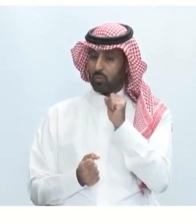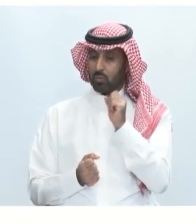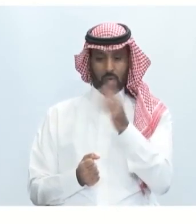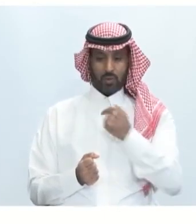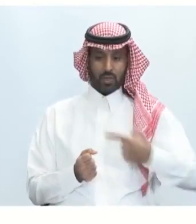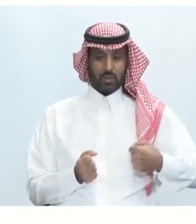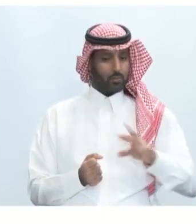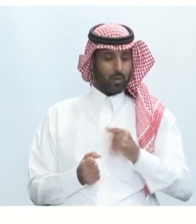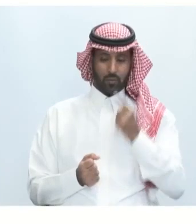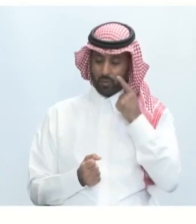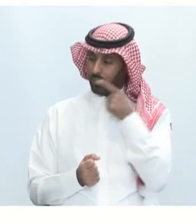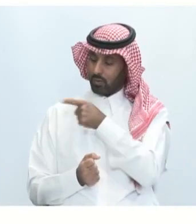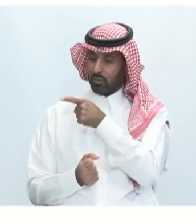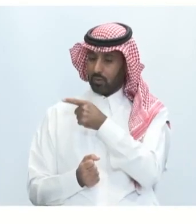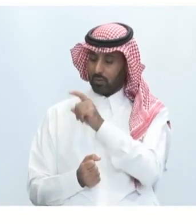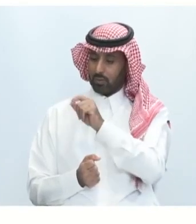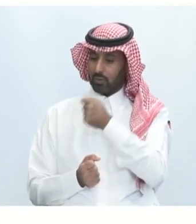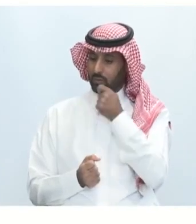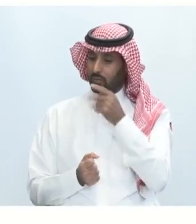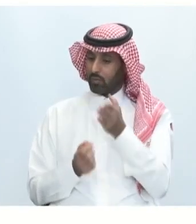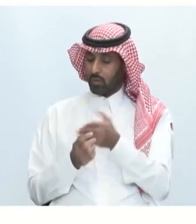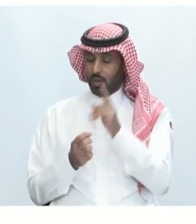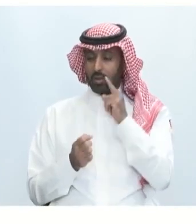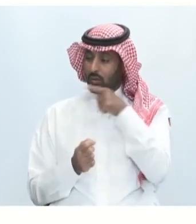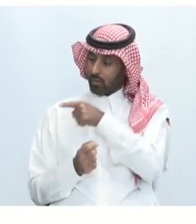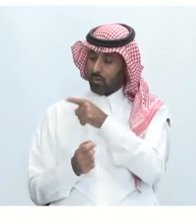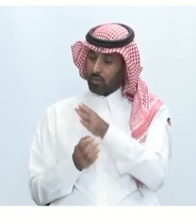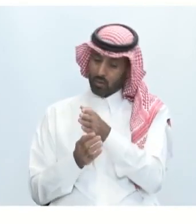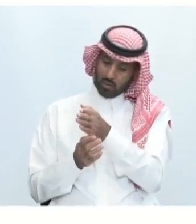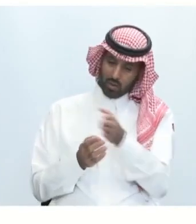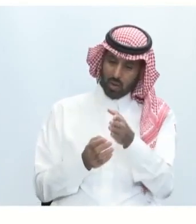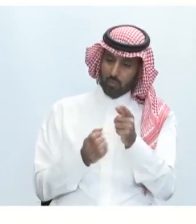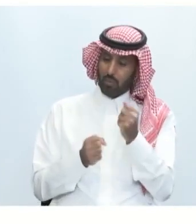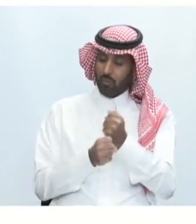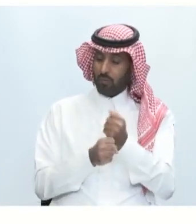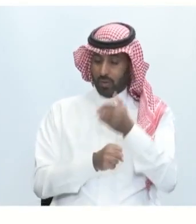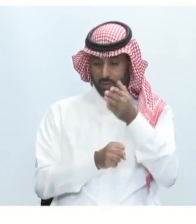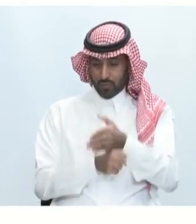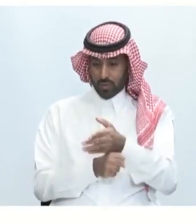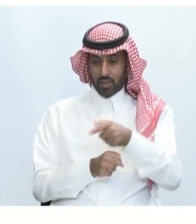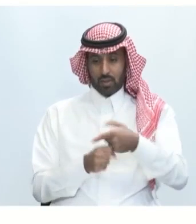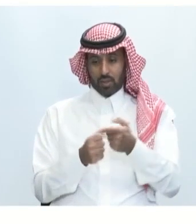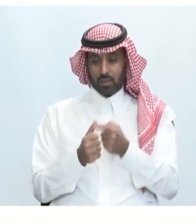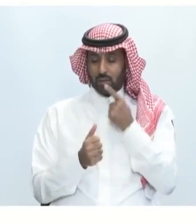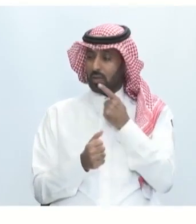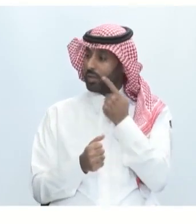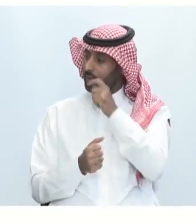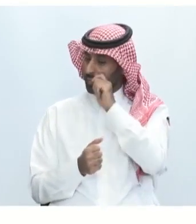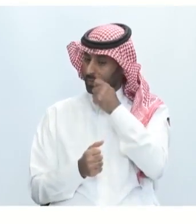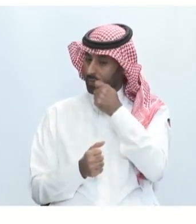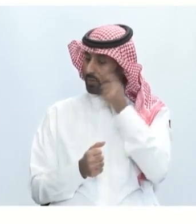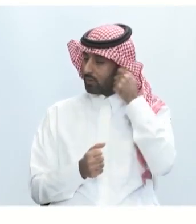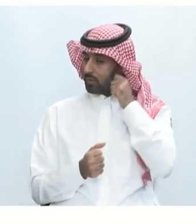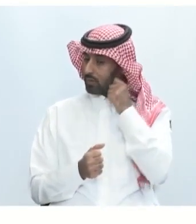is a pronoun, then the pronoun goes before the indirect object. For example, here, she gave it to